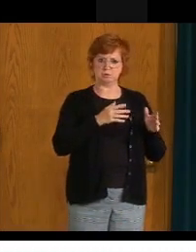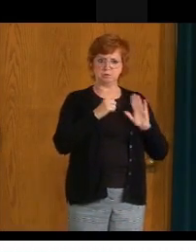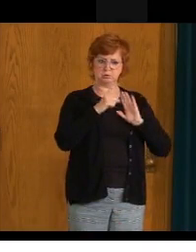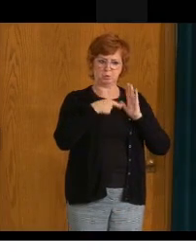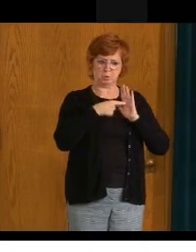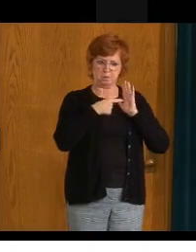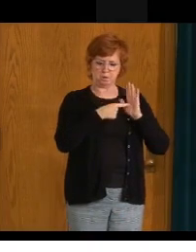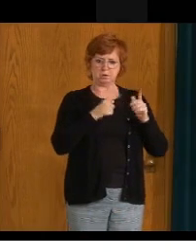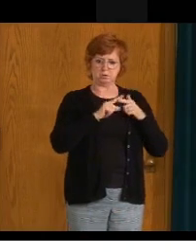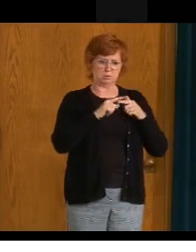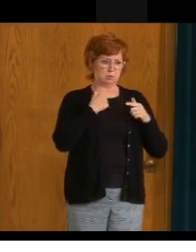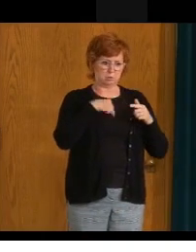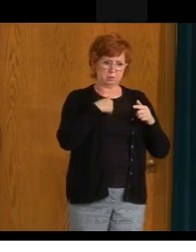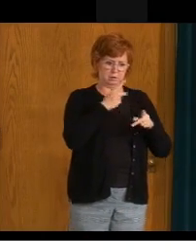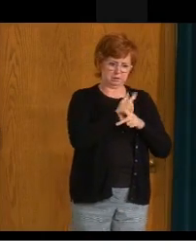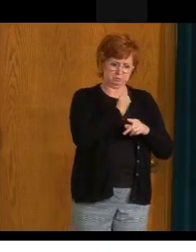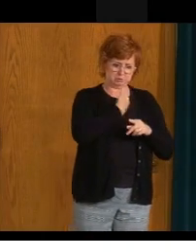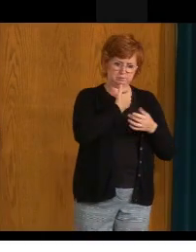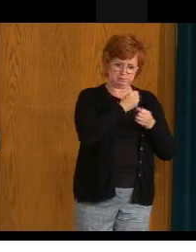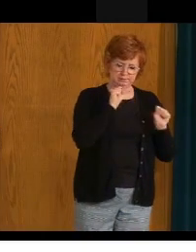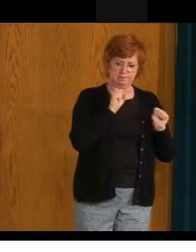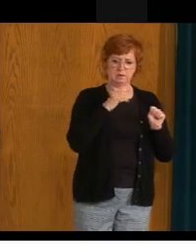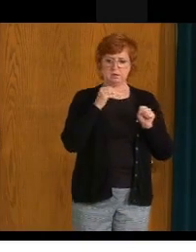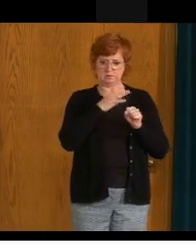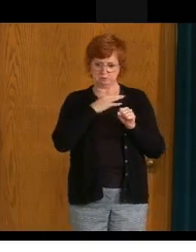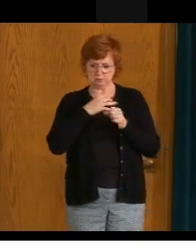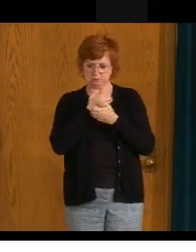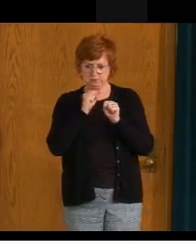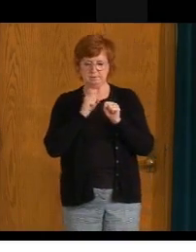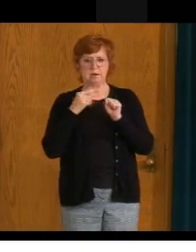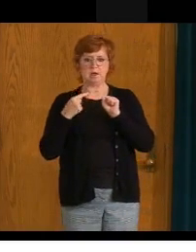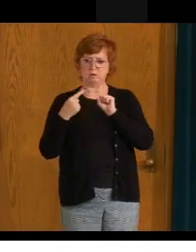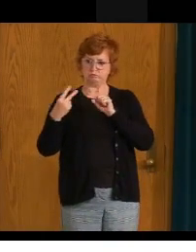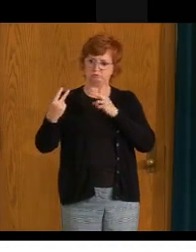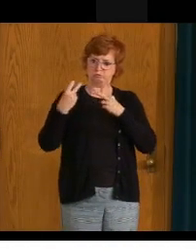also send a message to the public about practicing what we preach.